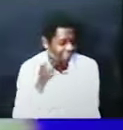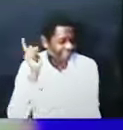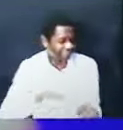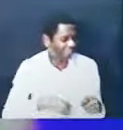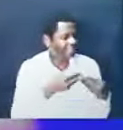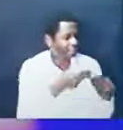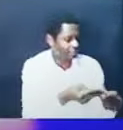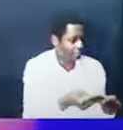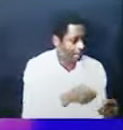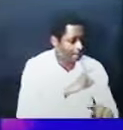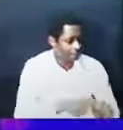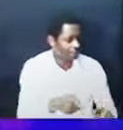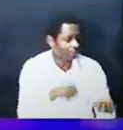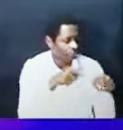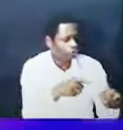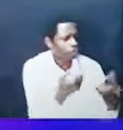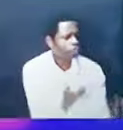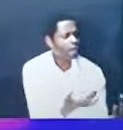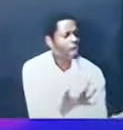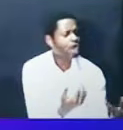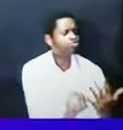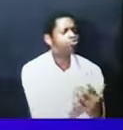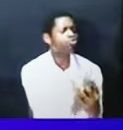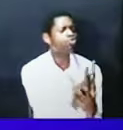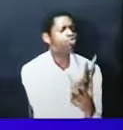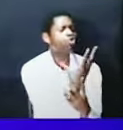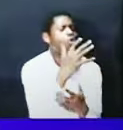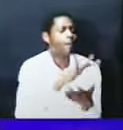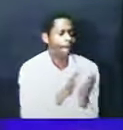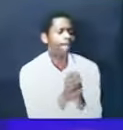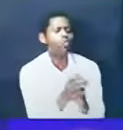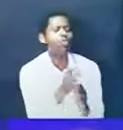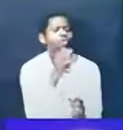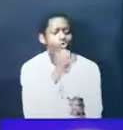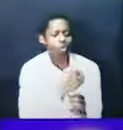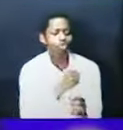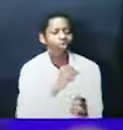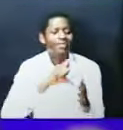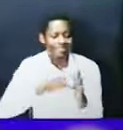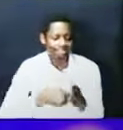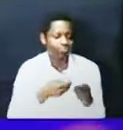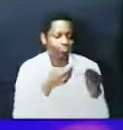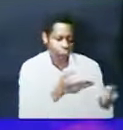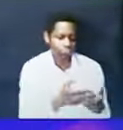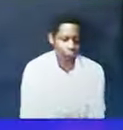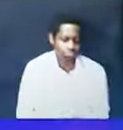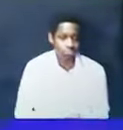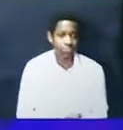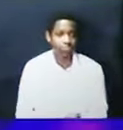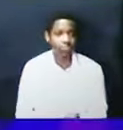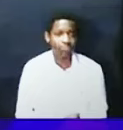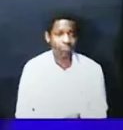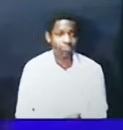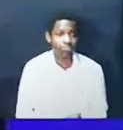so de nanso ensu ye biara ni ono ene akwa ntem. Yeah, why? Because he's not grown. Can't